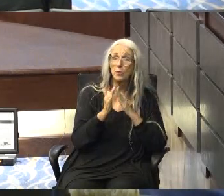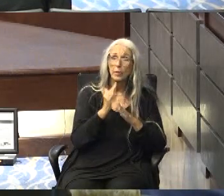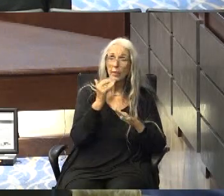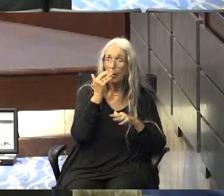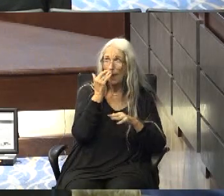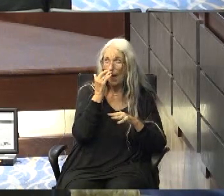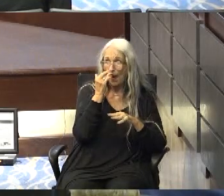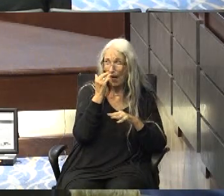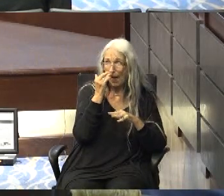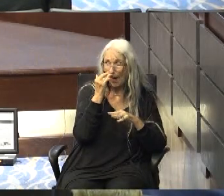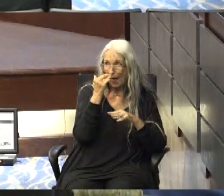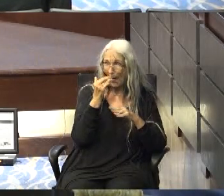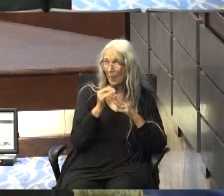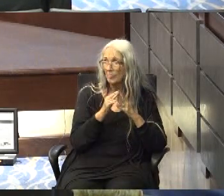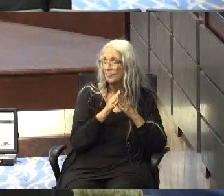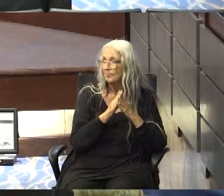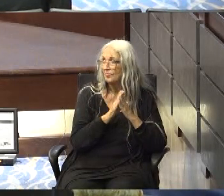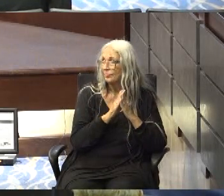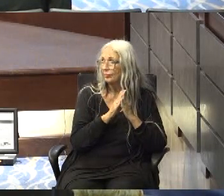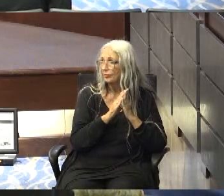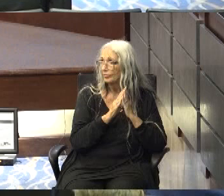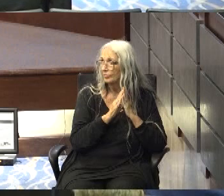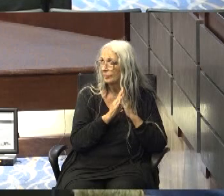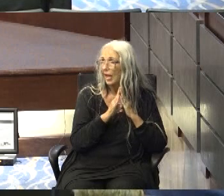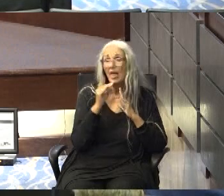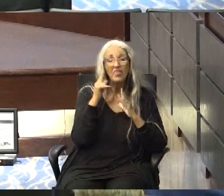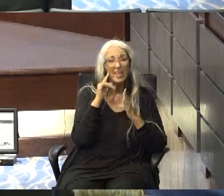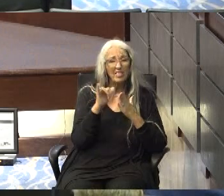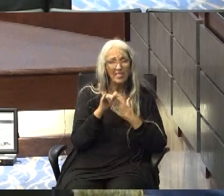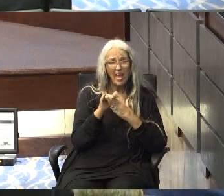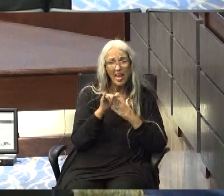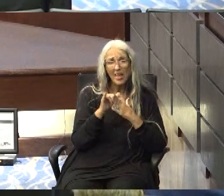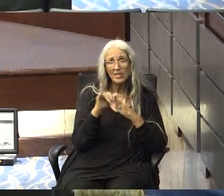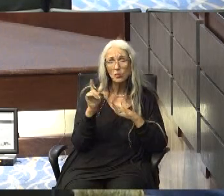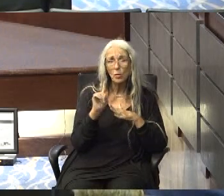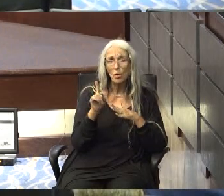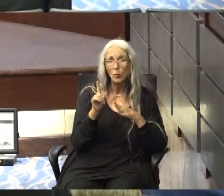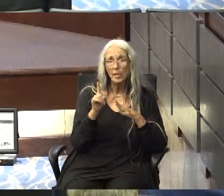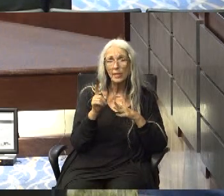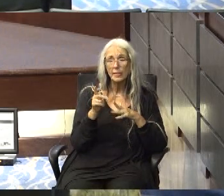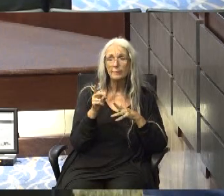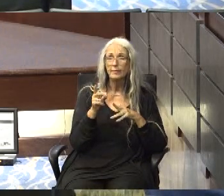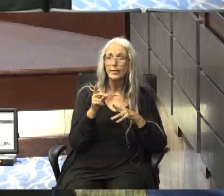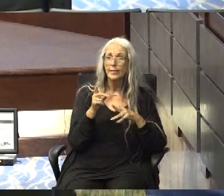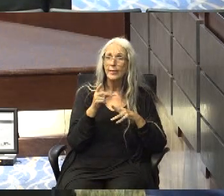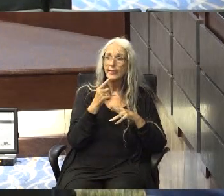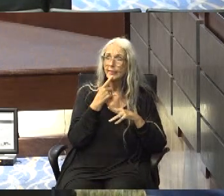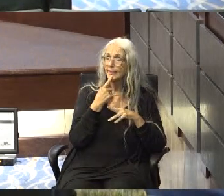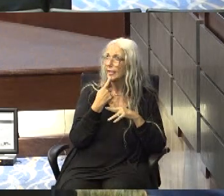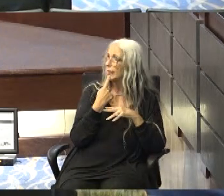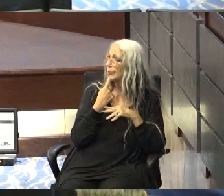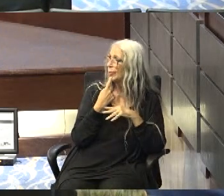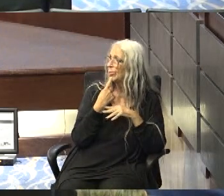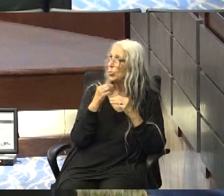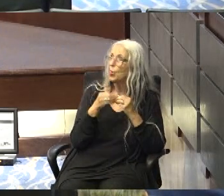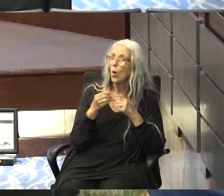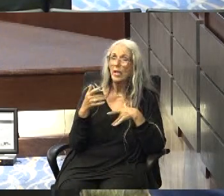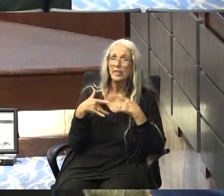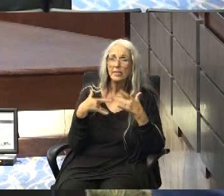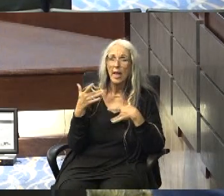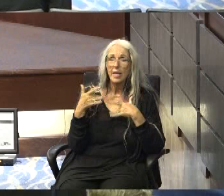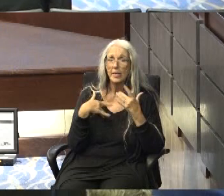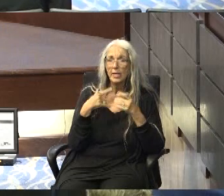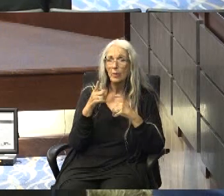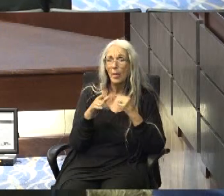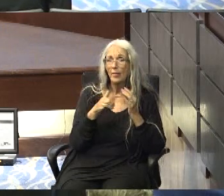intentional way, right? And I think that's where we can sit up, a little bit excited about,